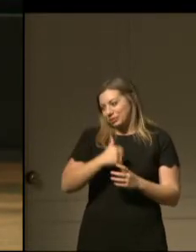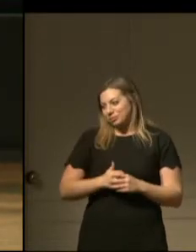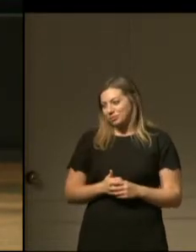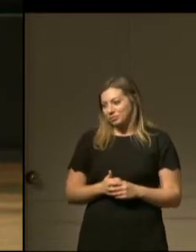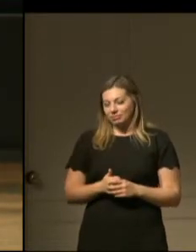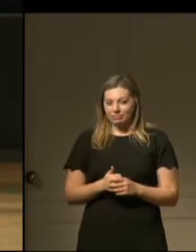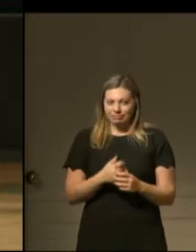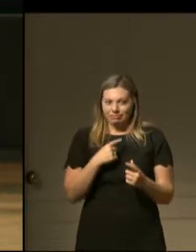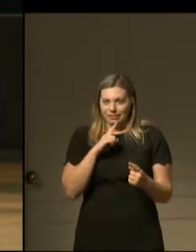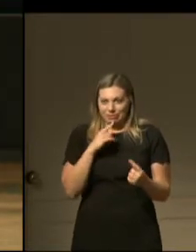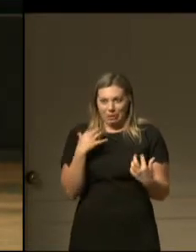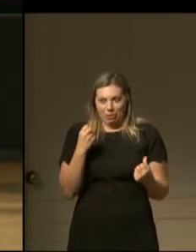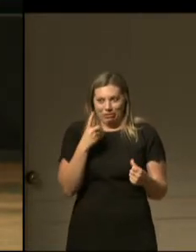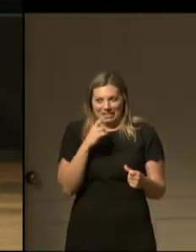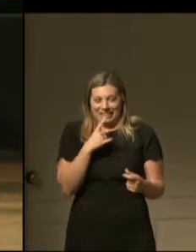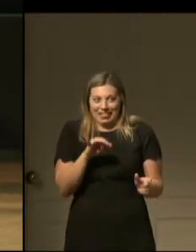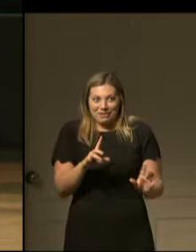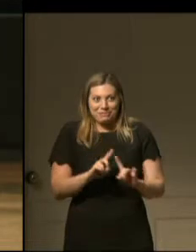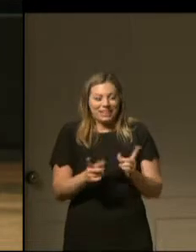I'm so brave for saying that. No,